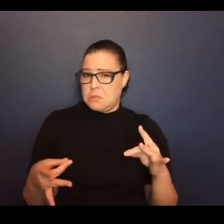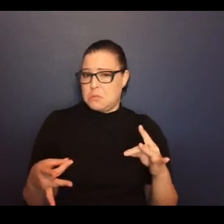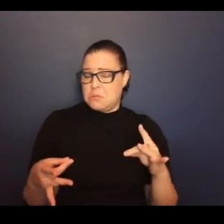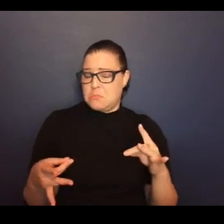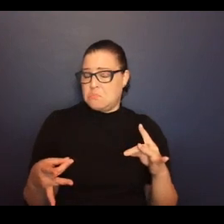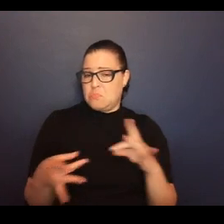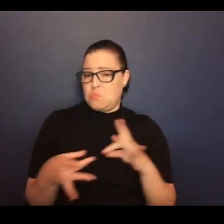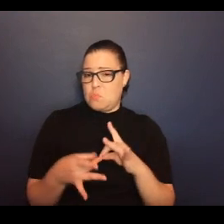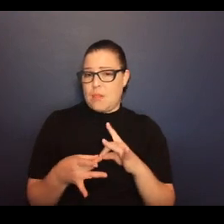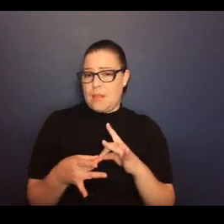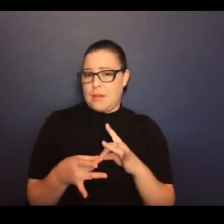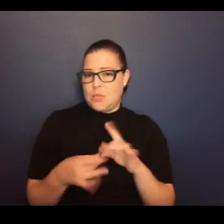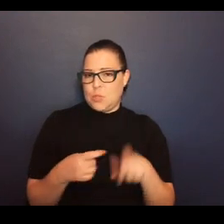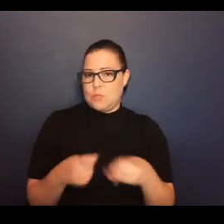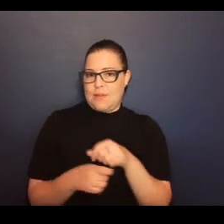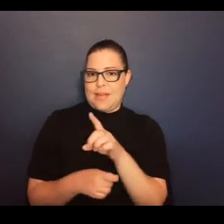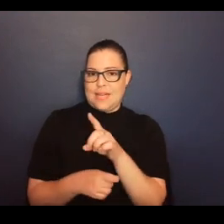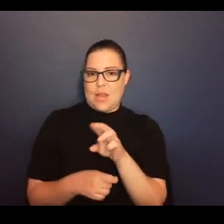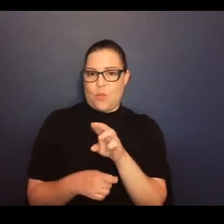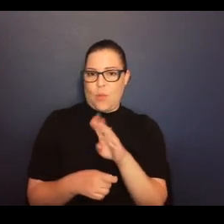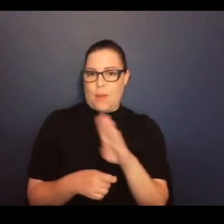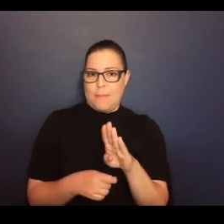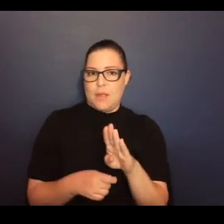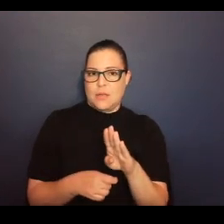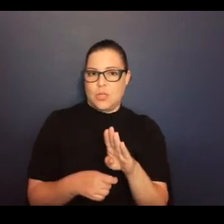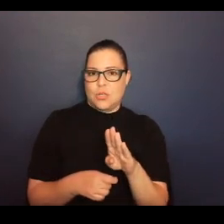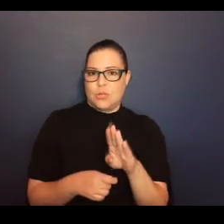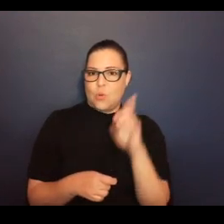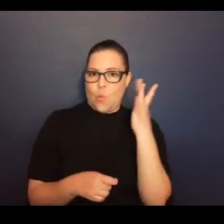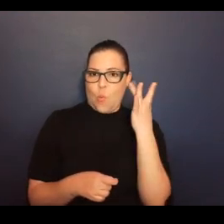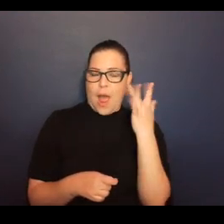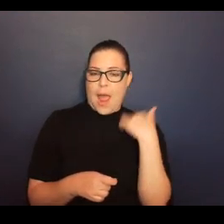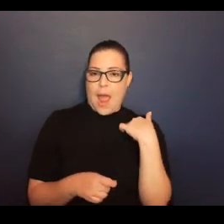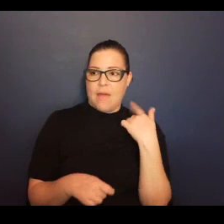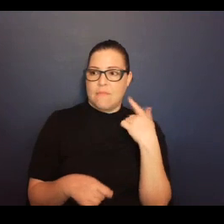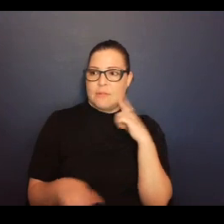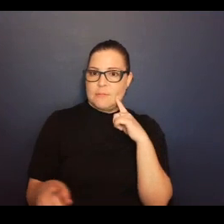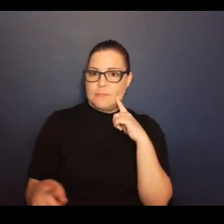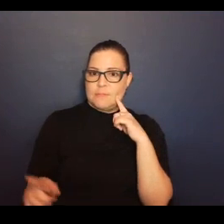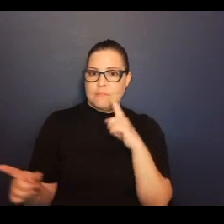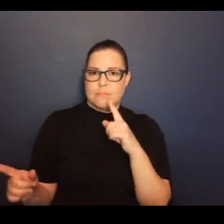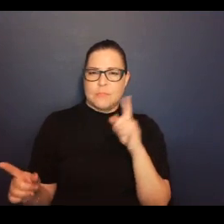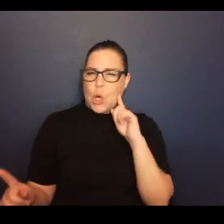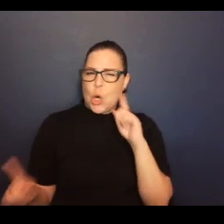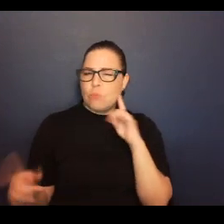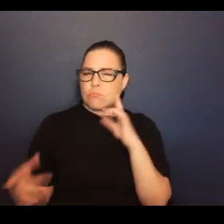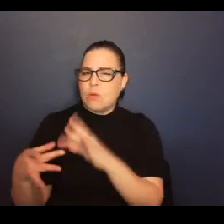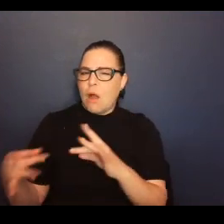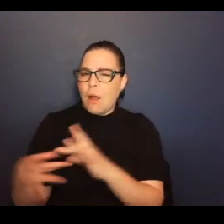particular? Because I may be hearing comments while I'm down in Derry about it. So I just wondered.